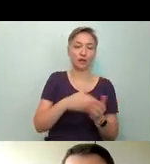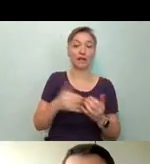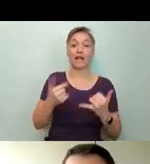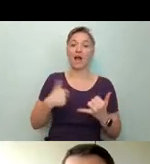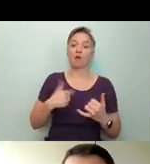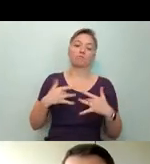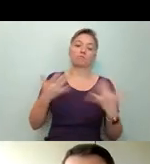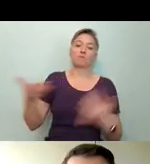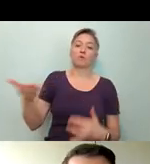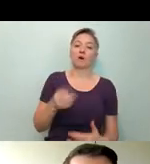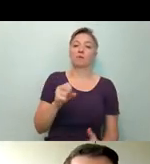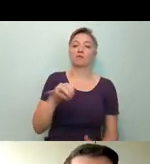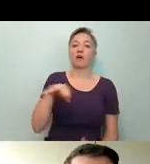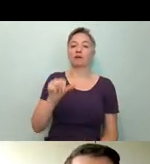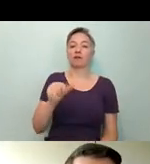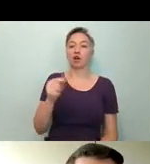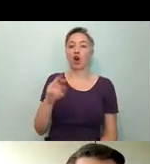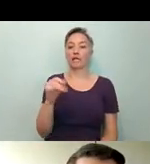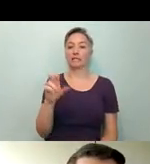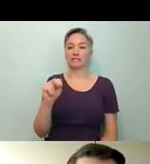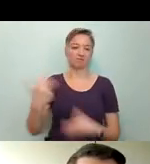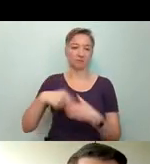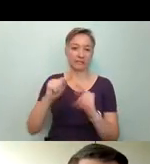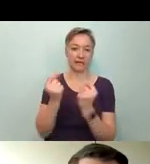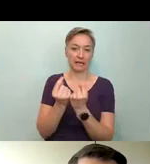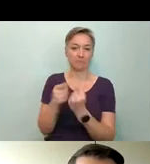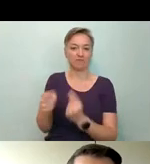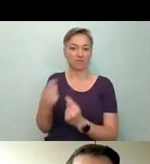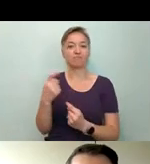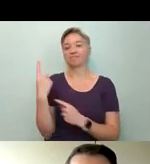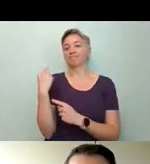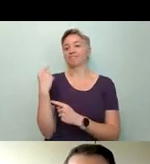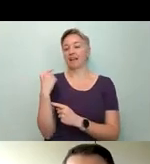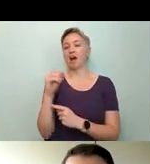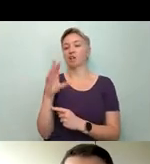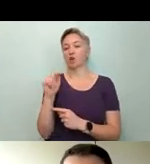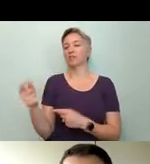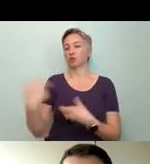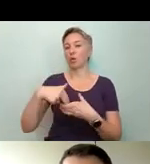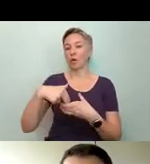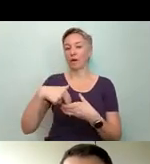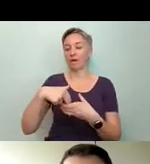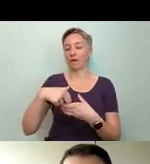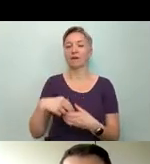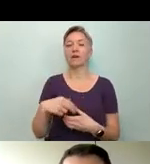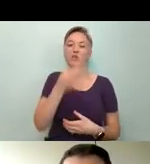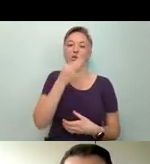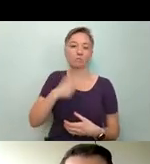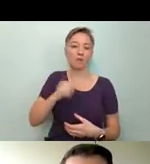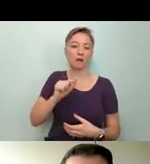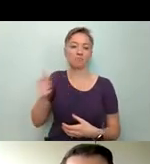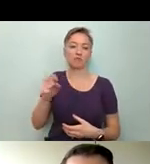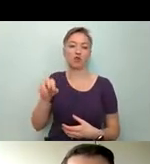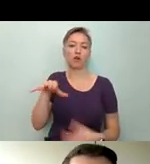Sonia Garlington to the team. Sonia joined the university in October of last year. You'll be hearing from her shortly, as